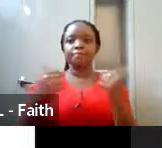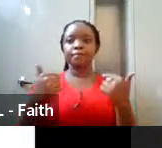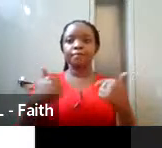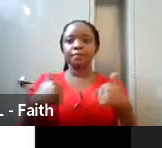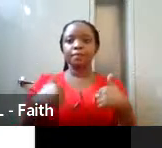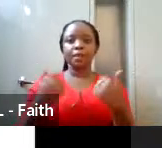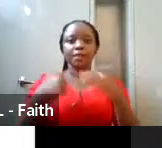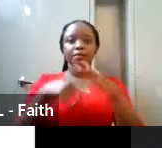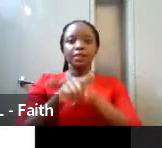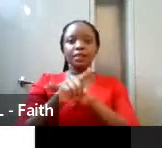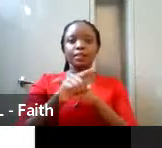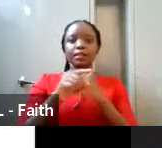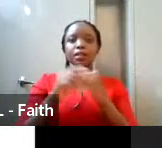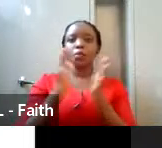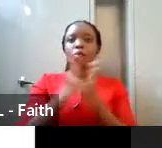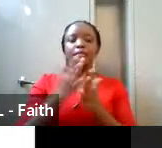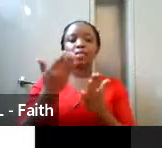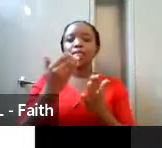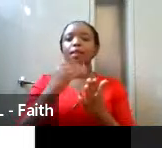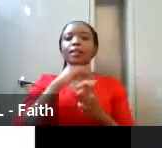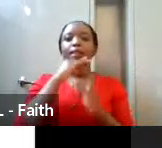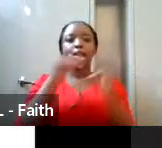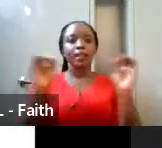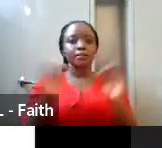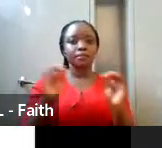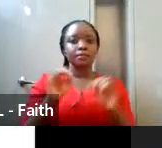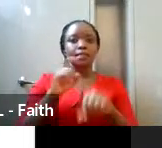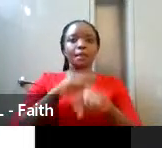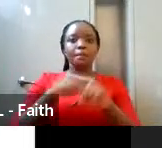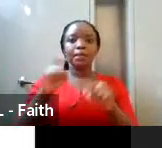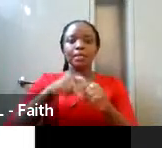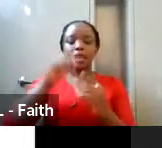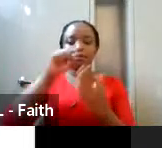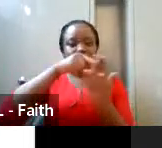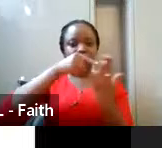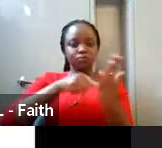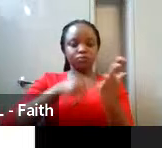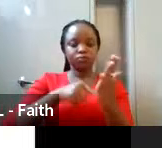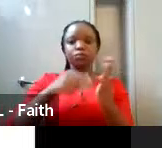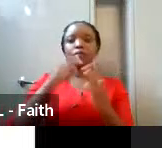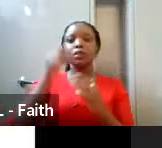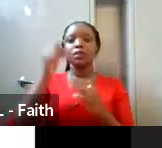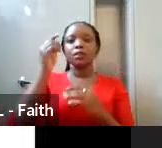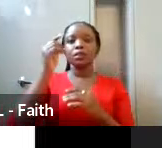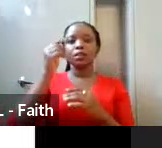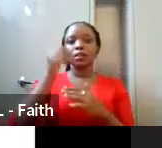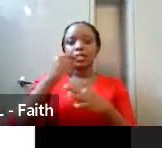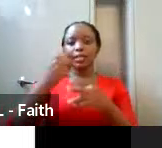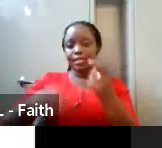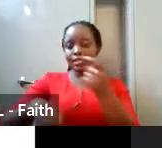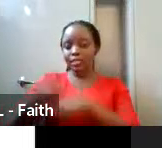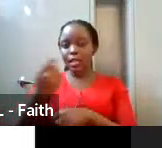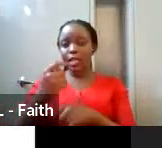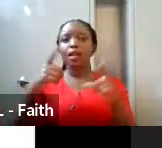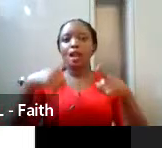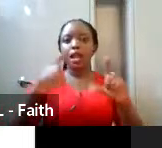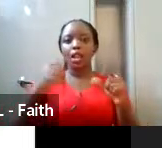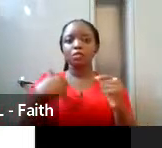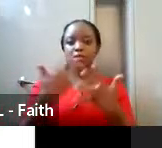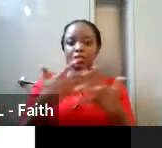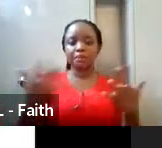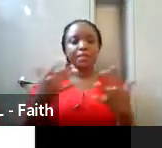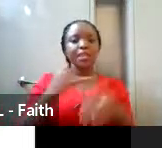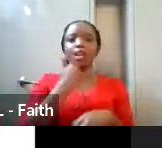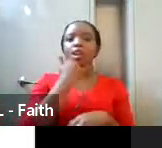an item with no expiry date. However, when entering the purchase stroke sale of the item, it alerts me the item has already